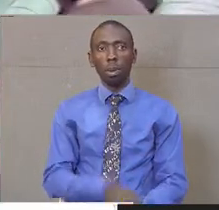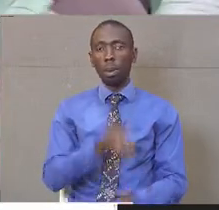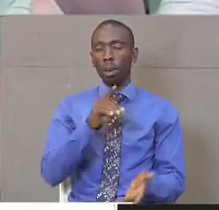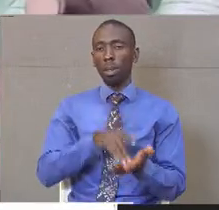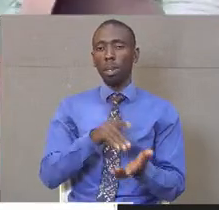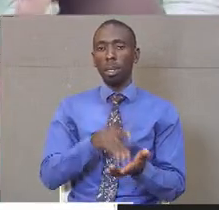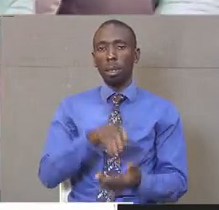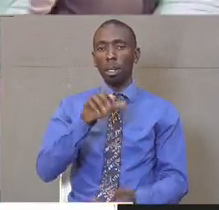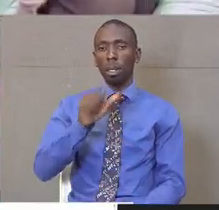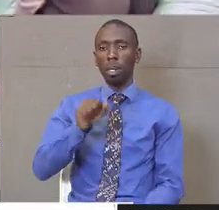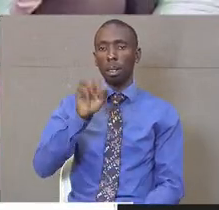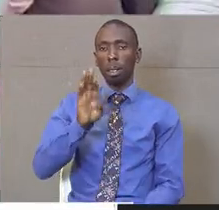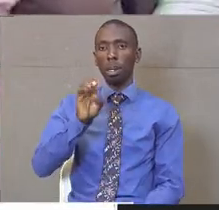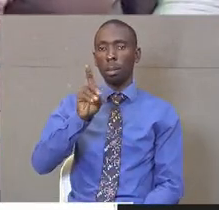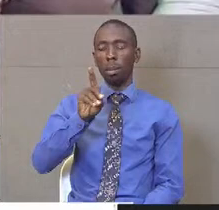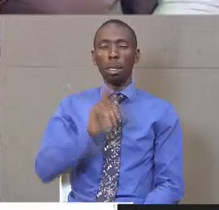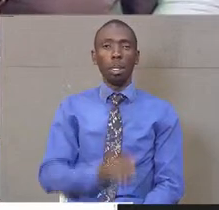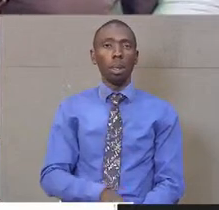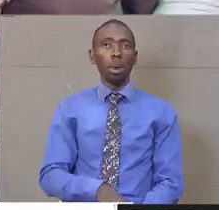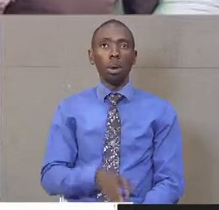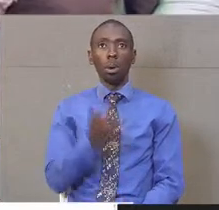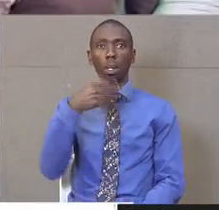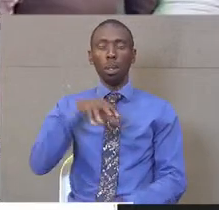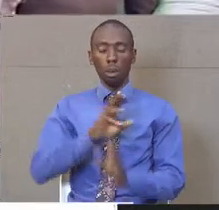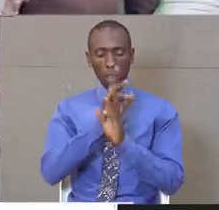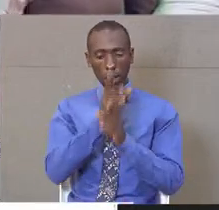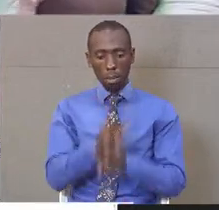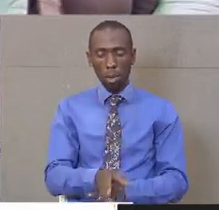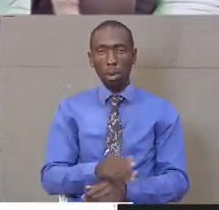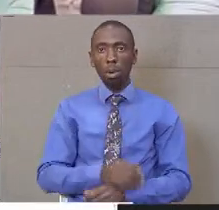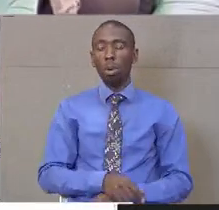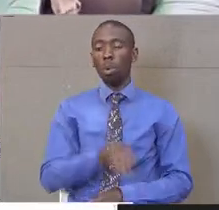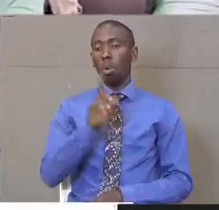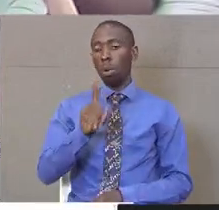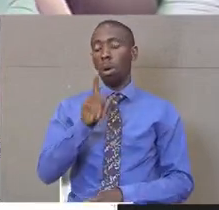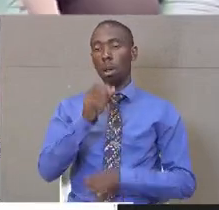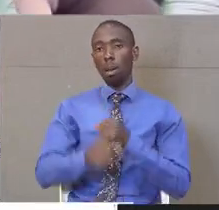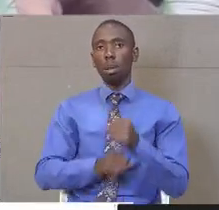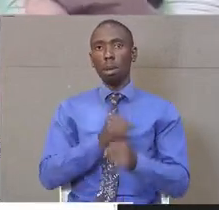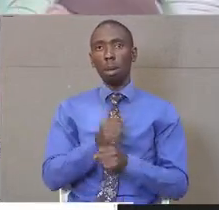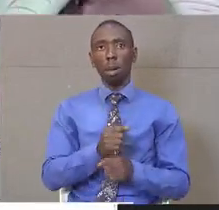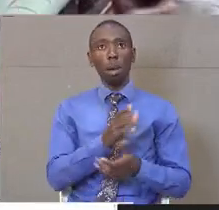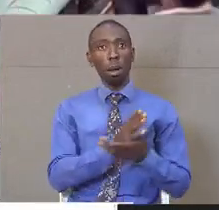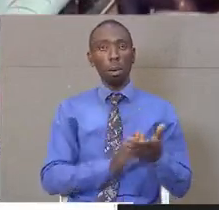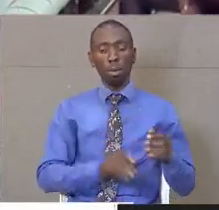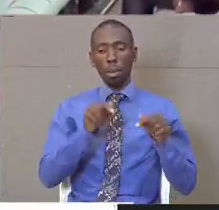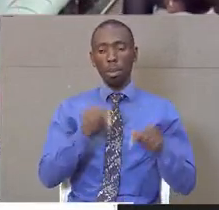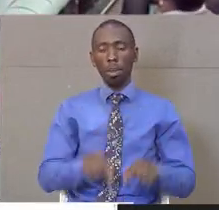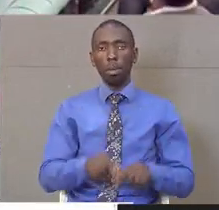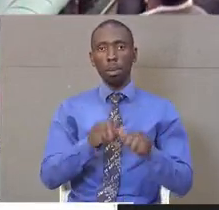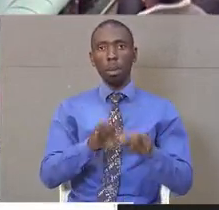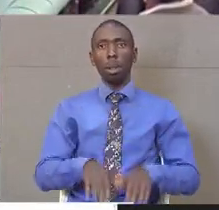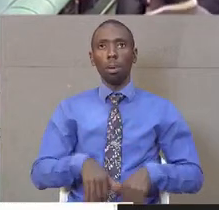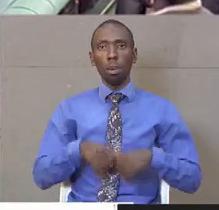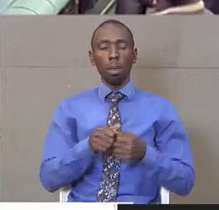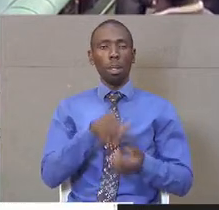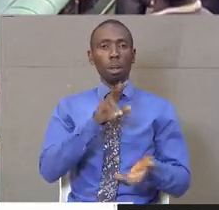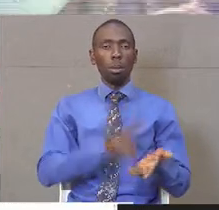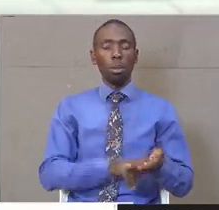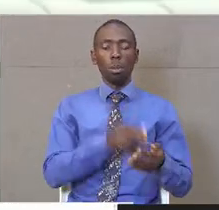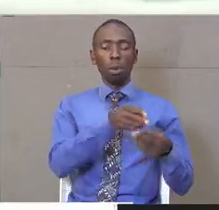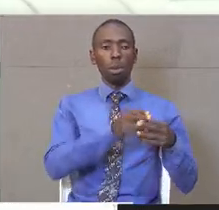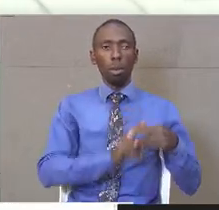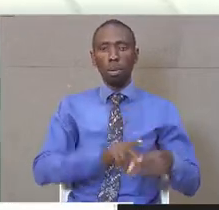Dr. Bedi. Right Honorable, about 1 year and a half, this house approved a loan of 70 million for